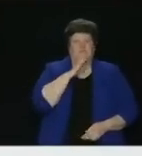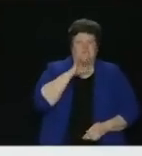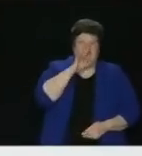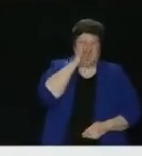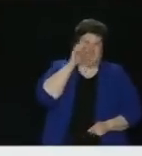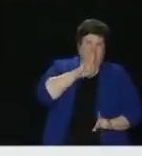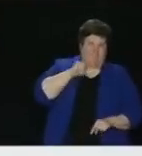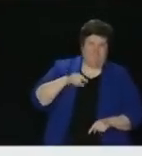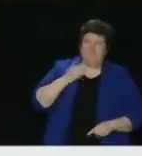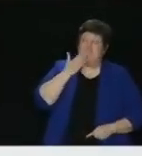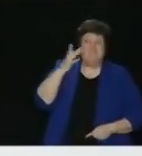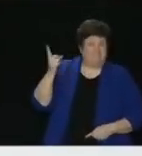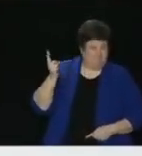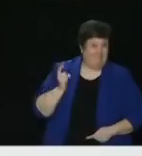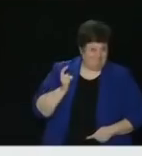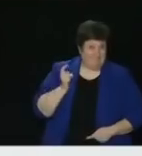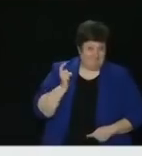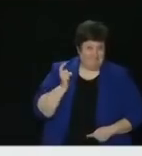Thank you for the question, Boris.